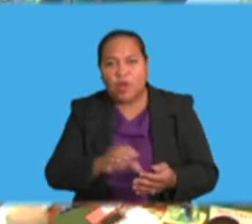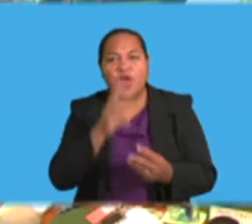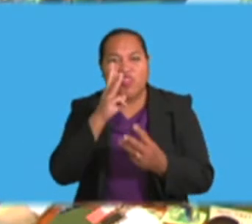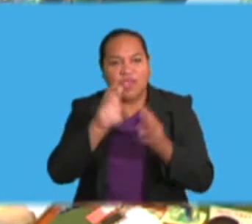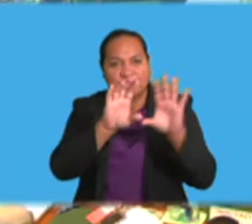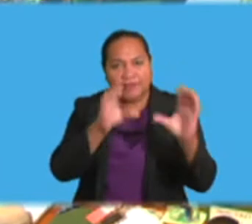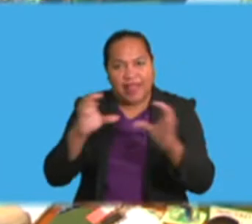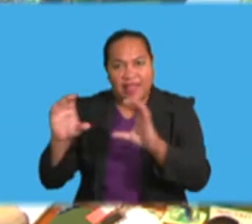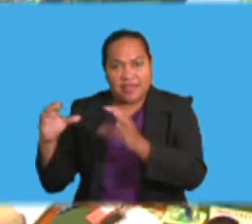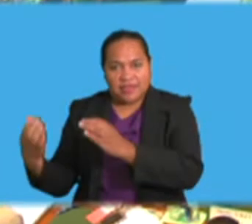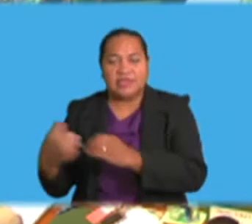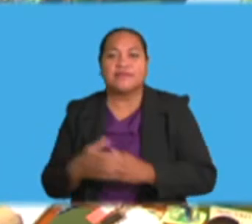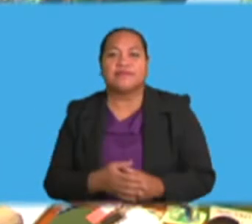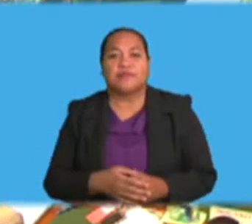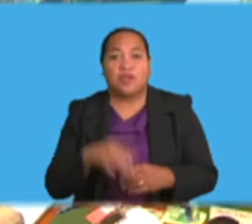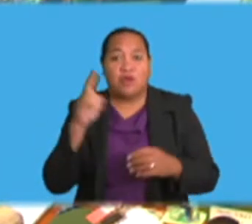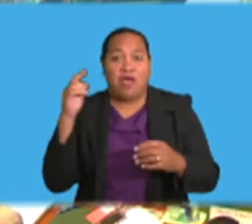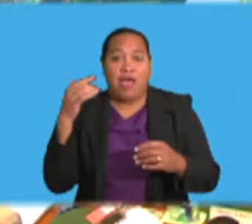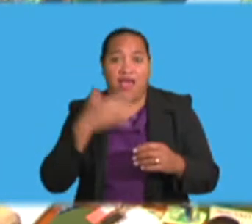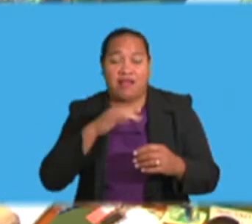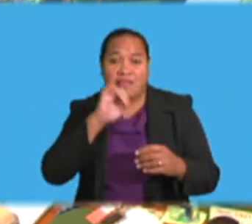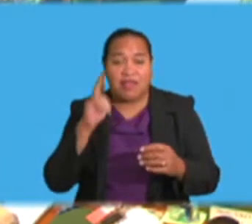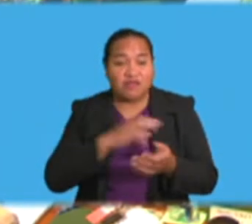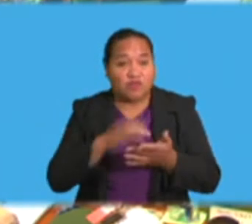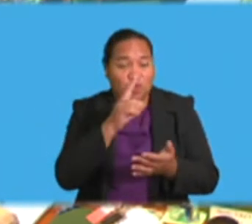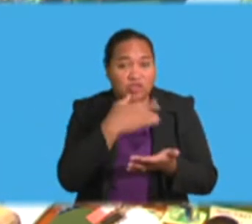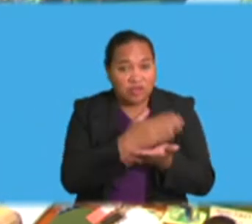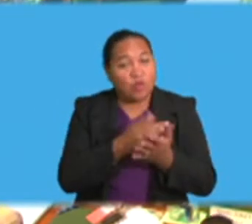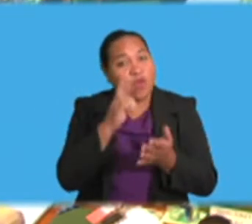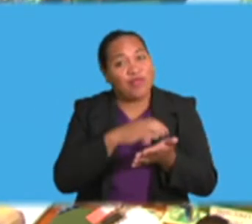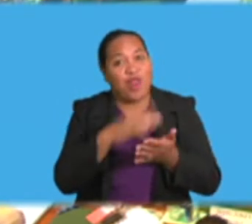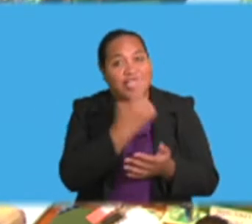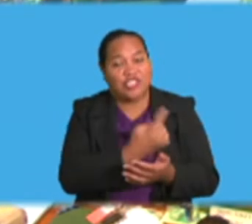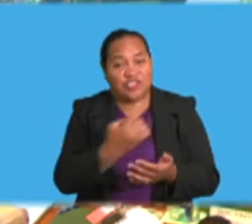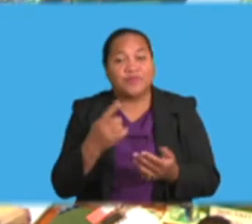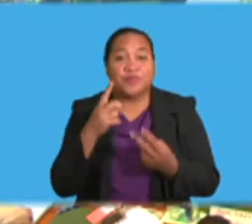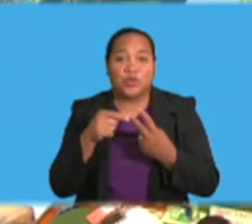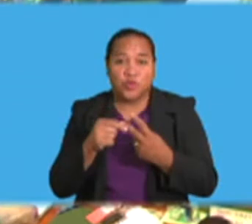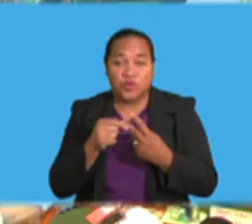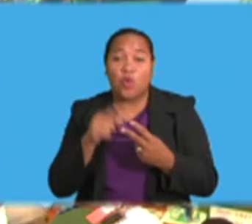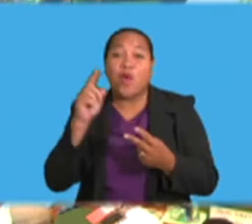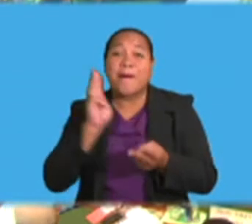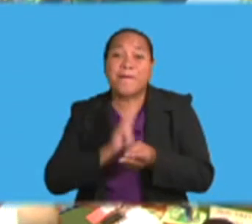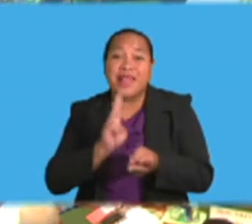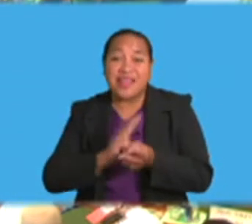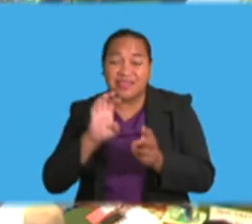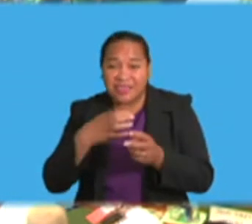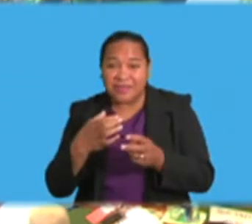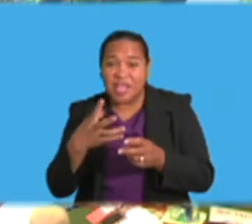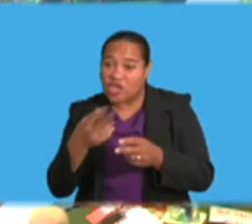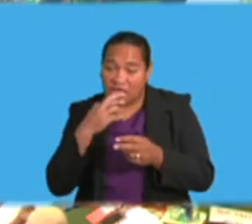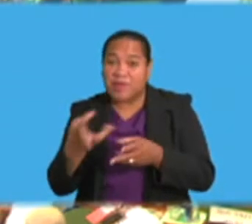classes. 100,000 A-class ordinary shares of $1 each. 2, 1 million B-class